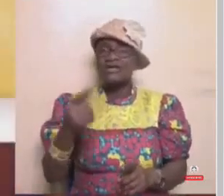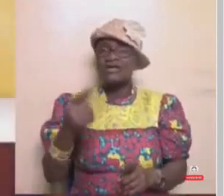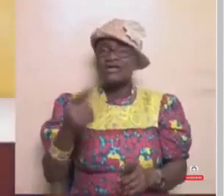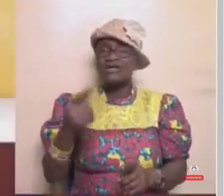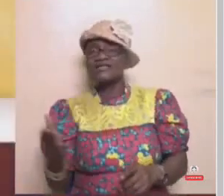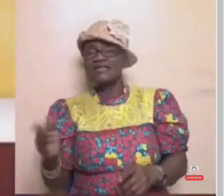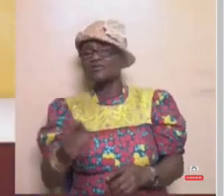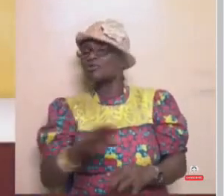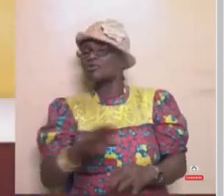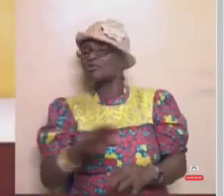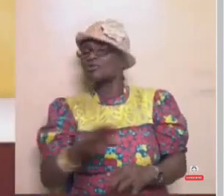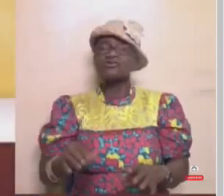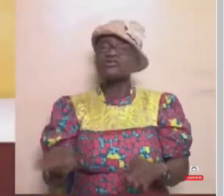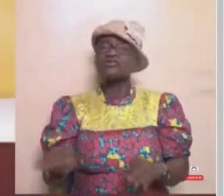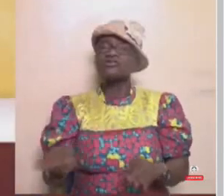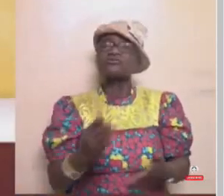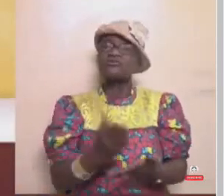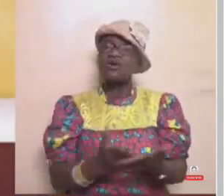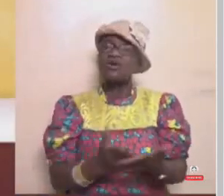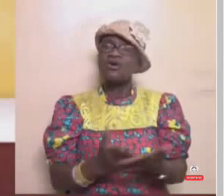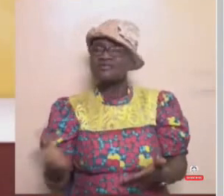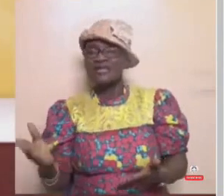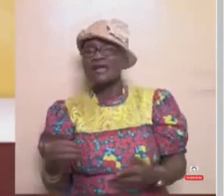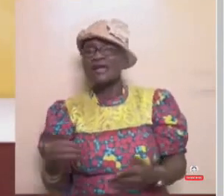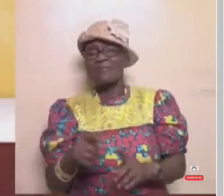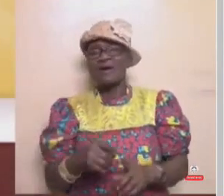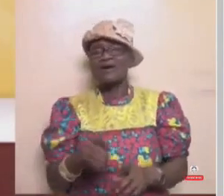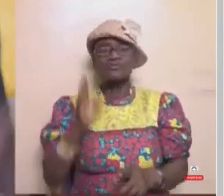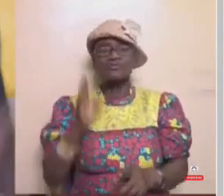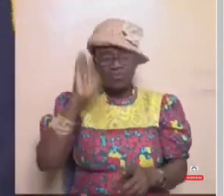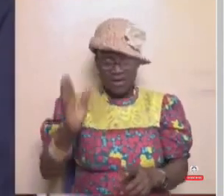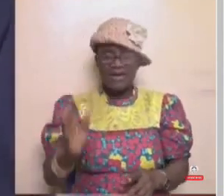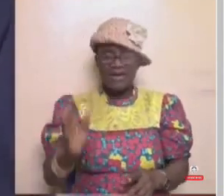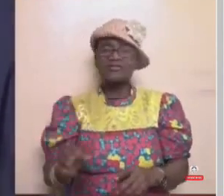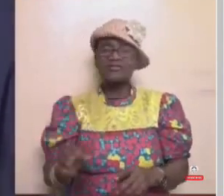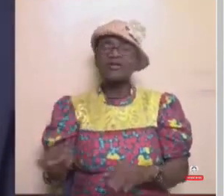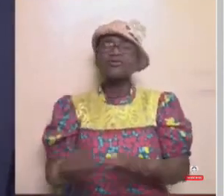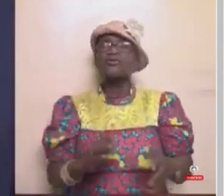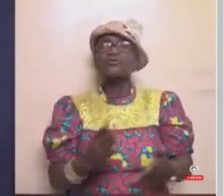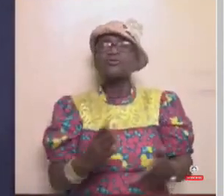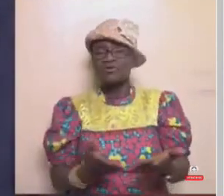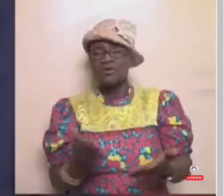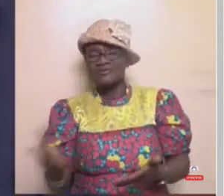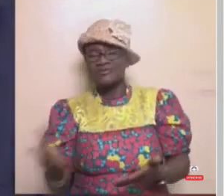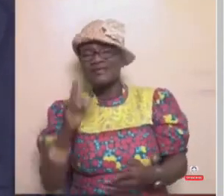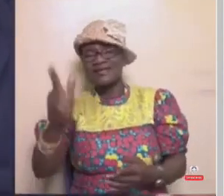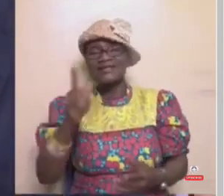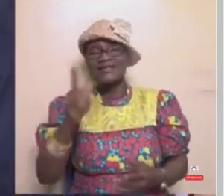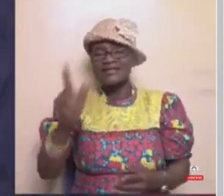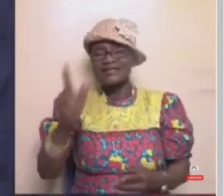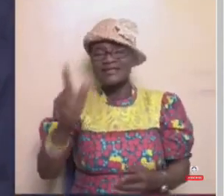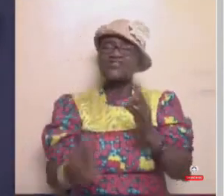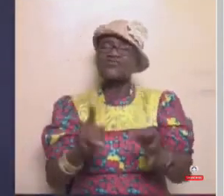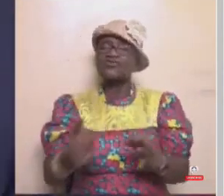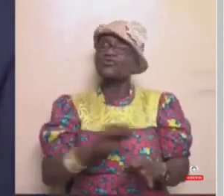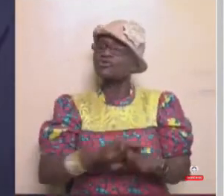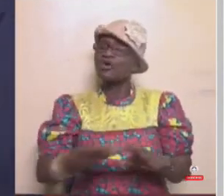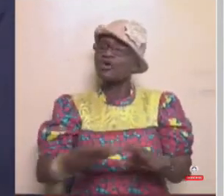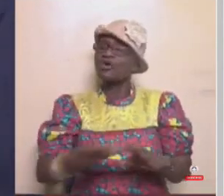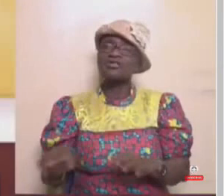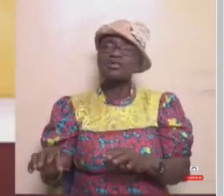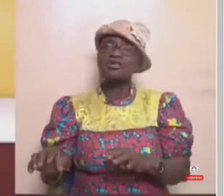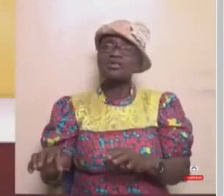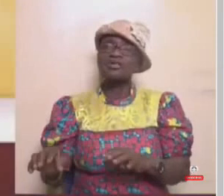do something about you. If you don't believe me, ask Samson. The sin he did not do